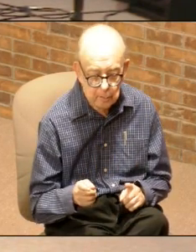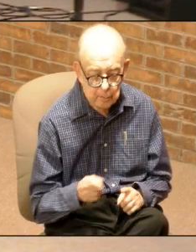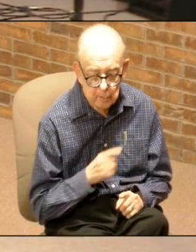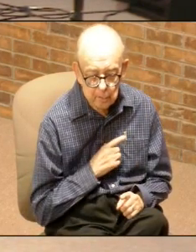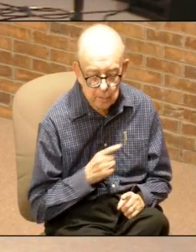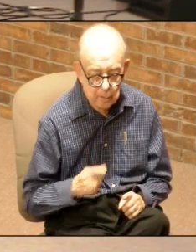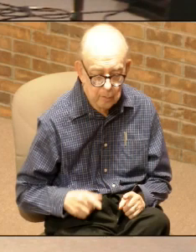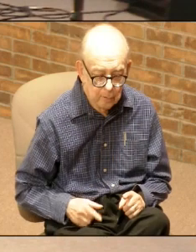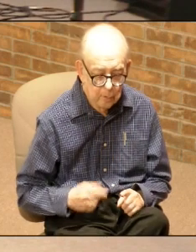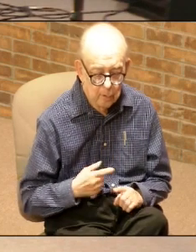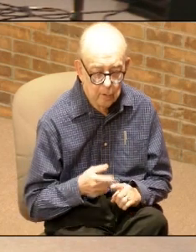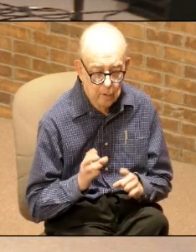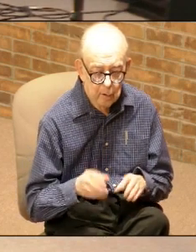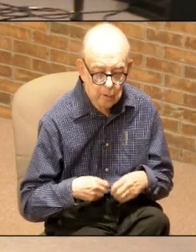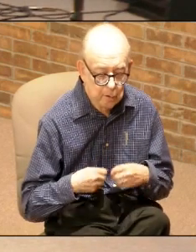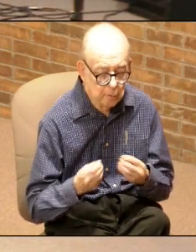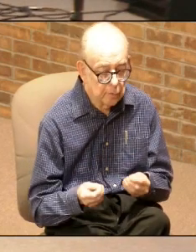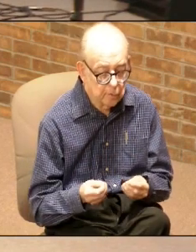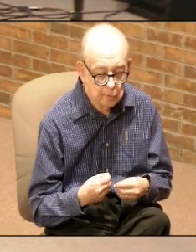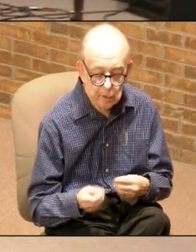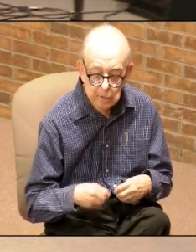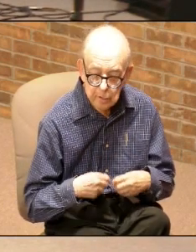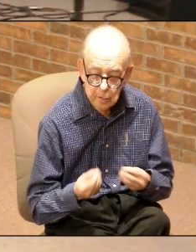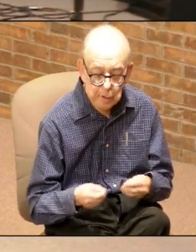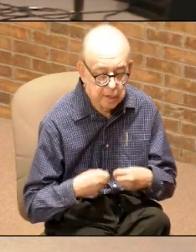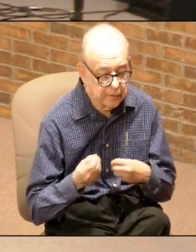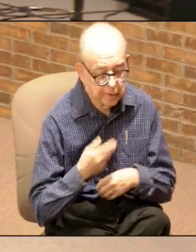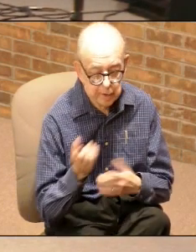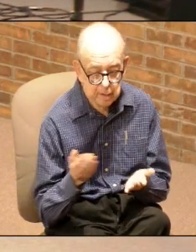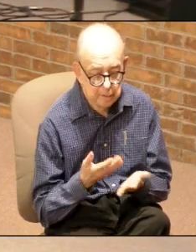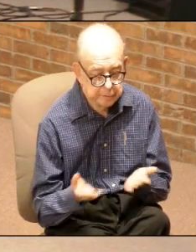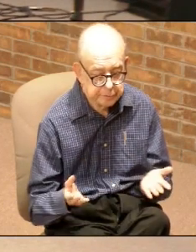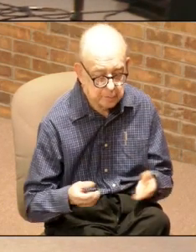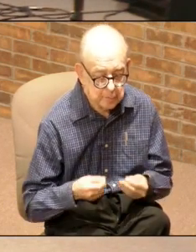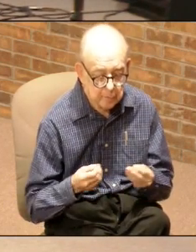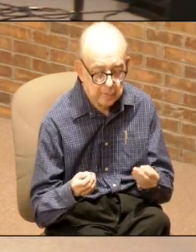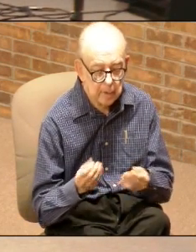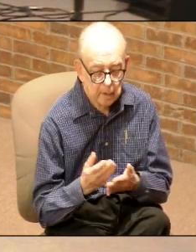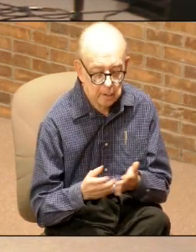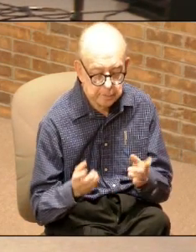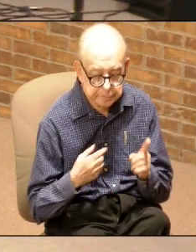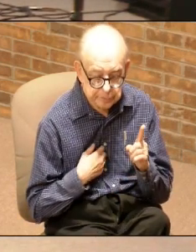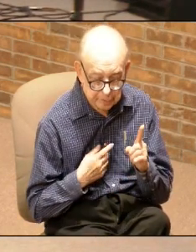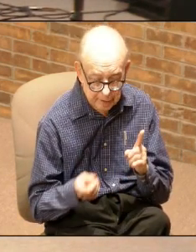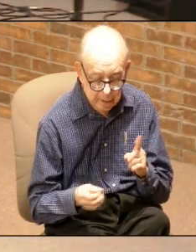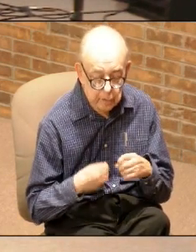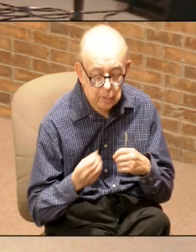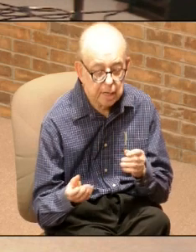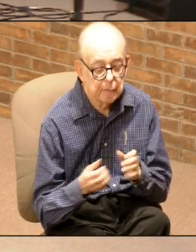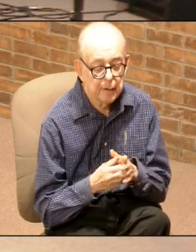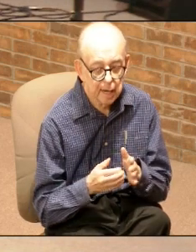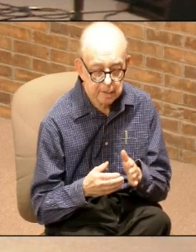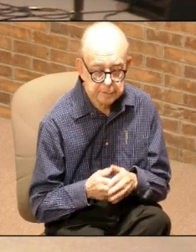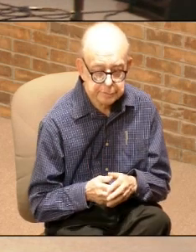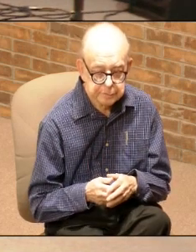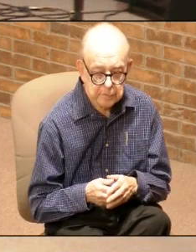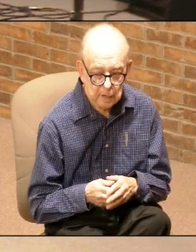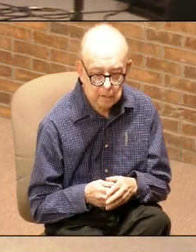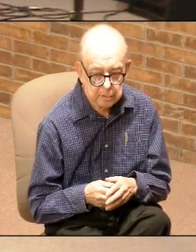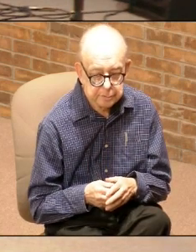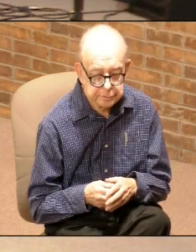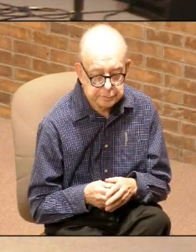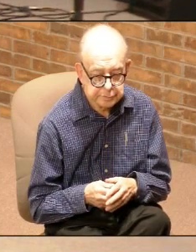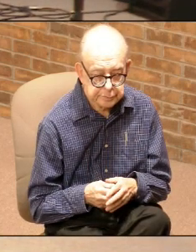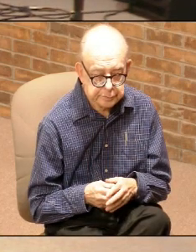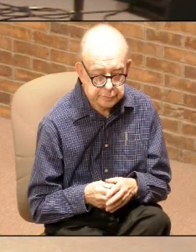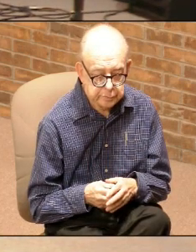the Lord, but you want to give anything to him. He says, you give something to me, you'll get it back.